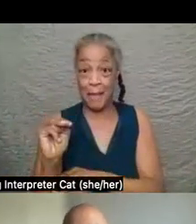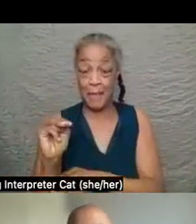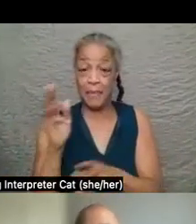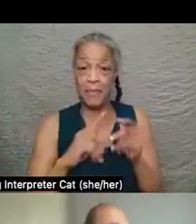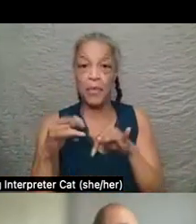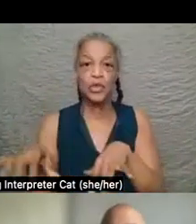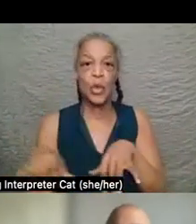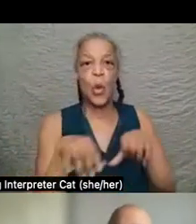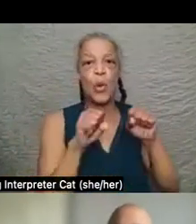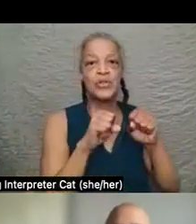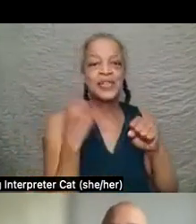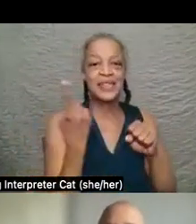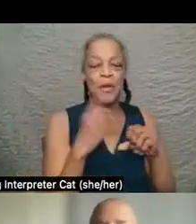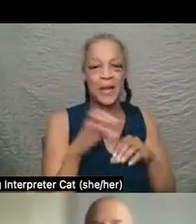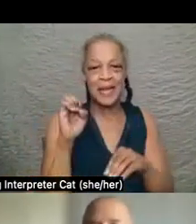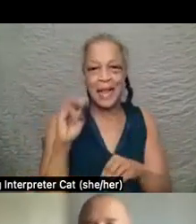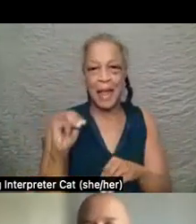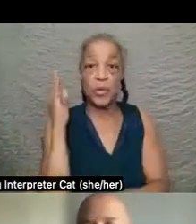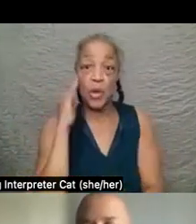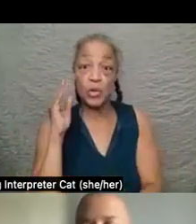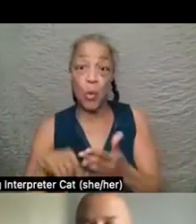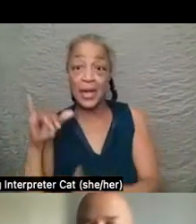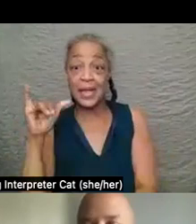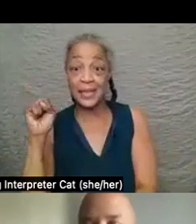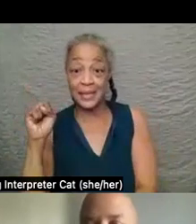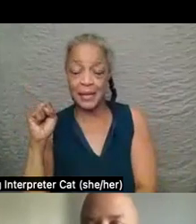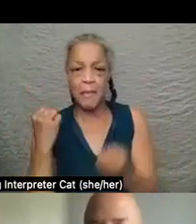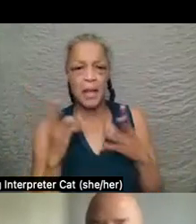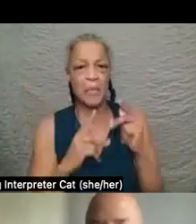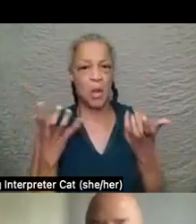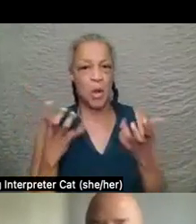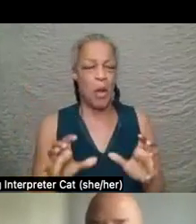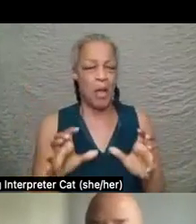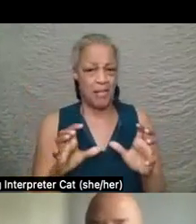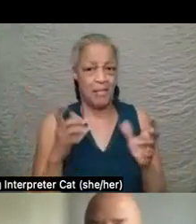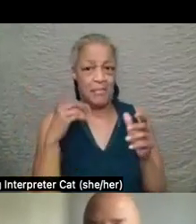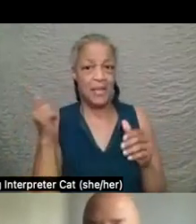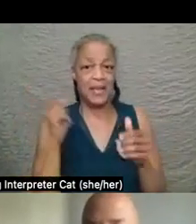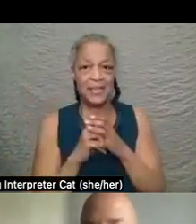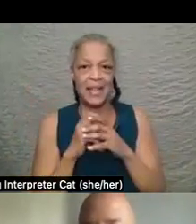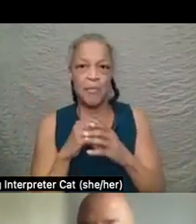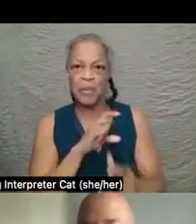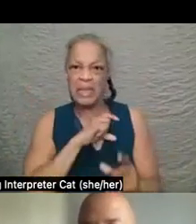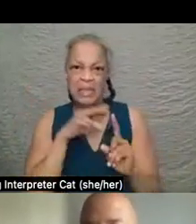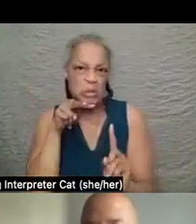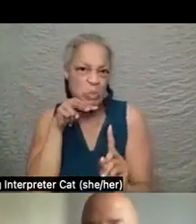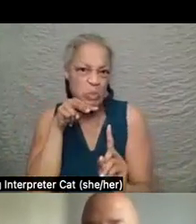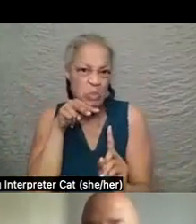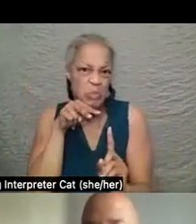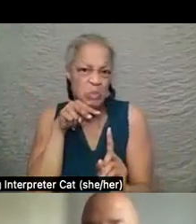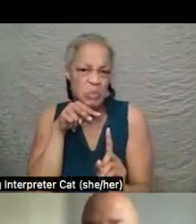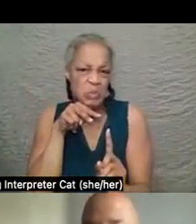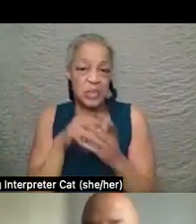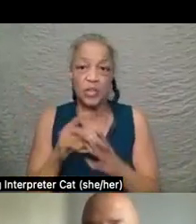someone on EM knows what it is. And so a lot of people don't want to be bothered because that constant police presence, right? So it's